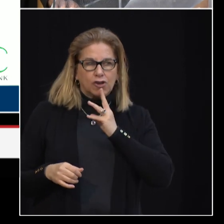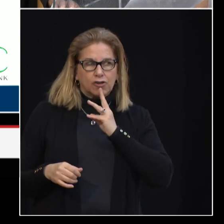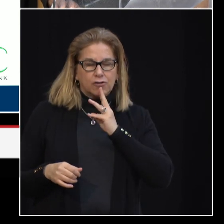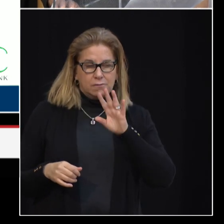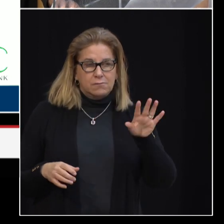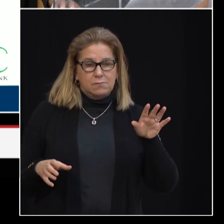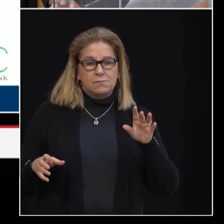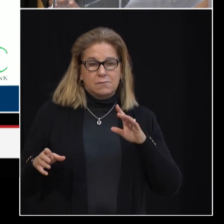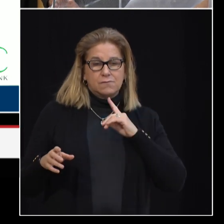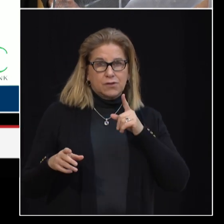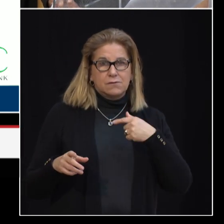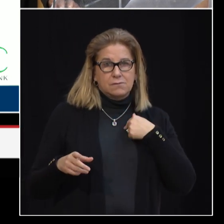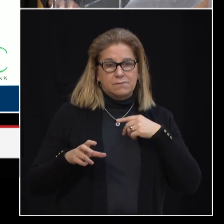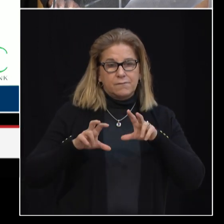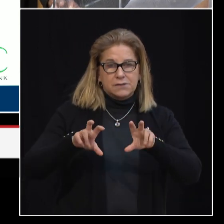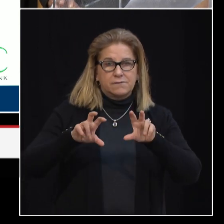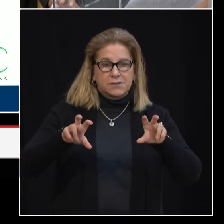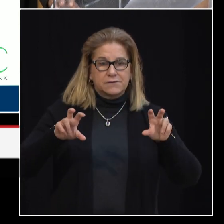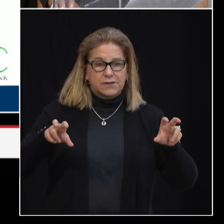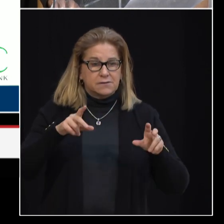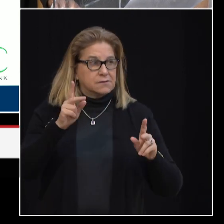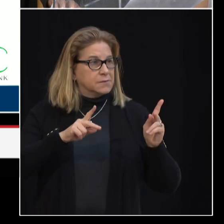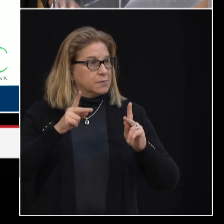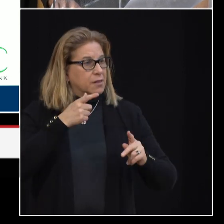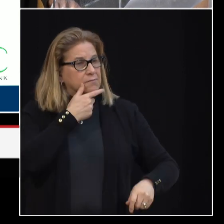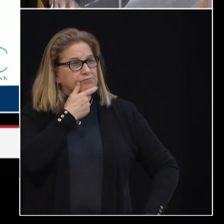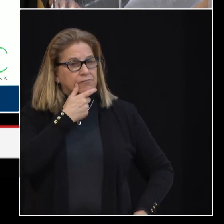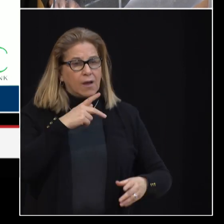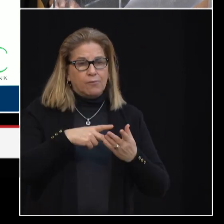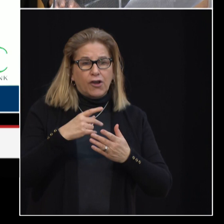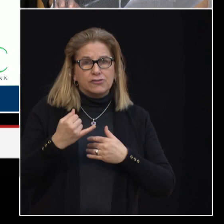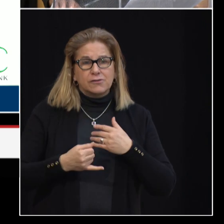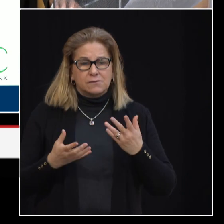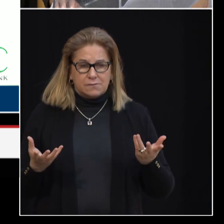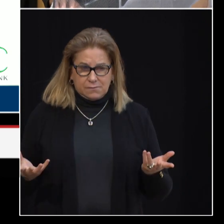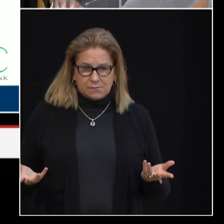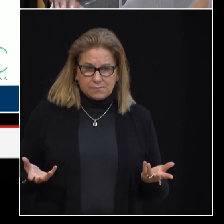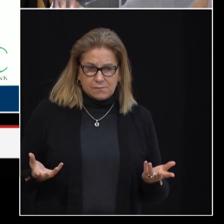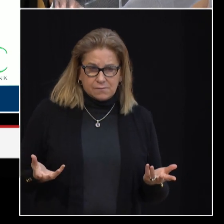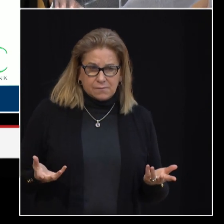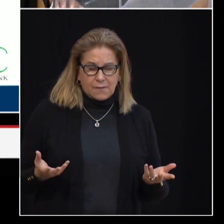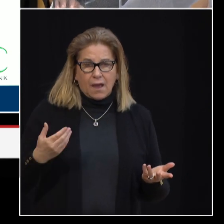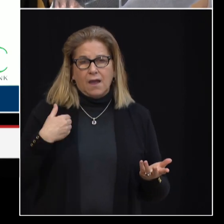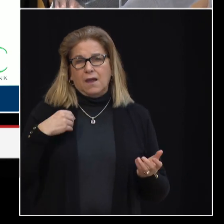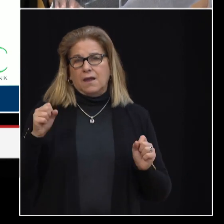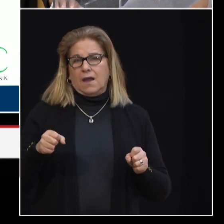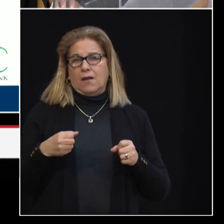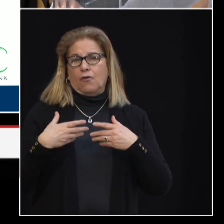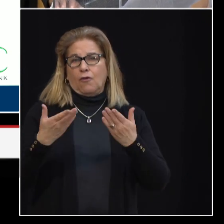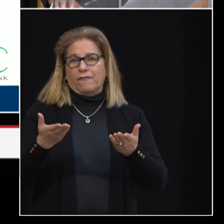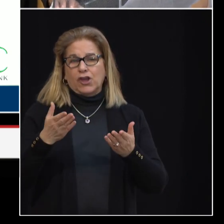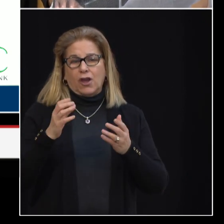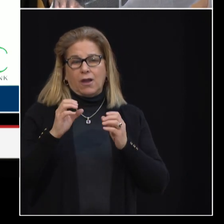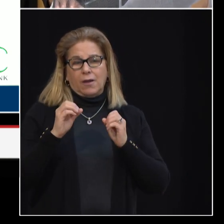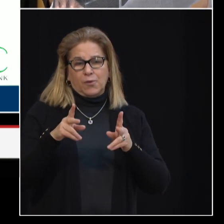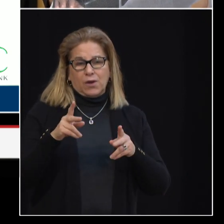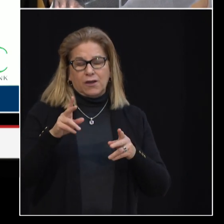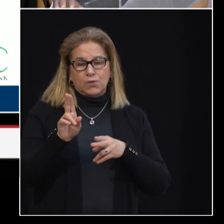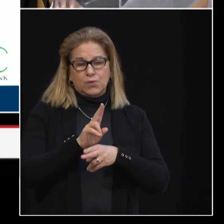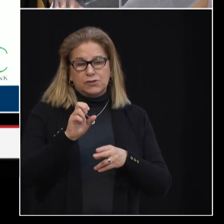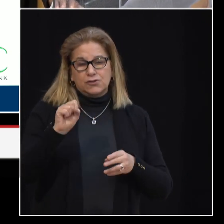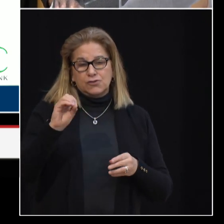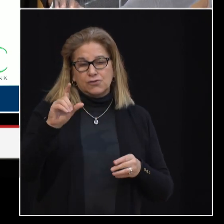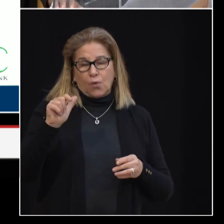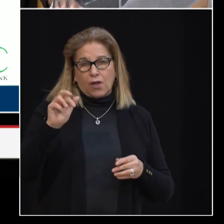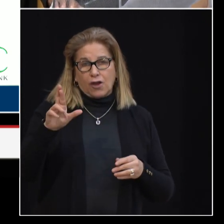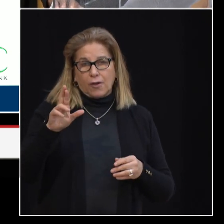project, that may include solar panels, green energy efficiency upgrades, electric